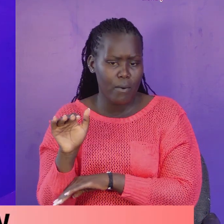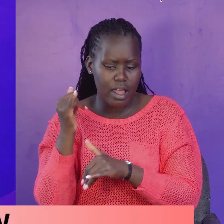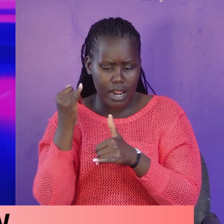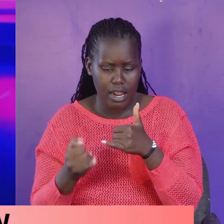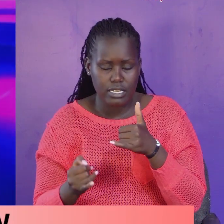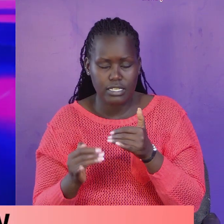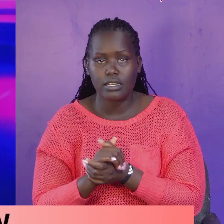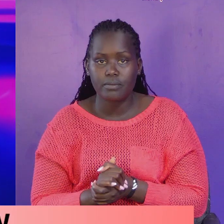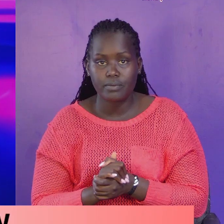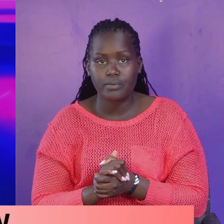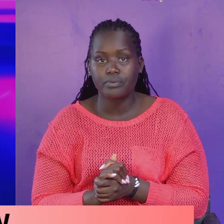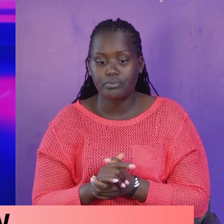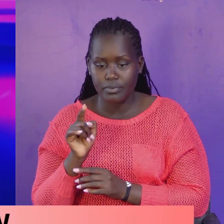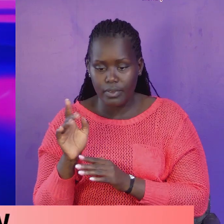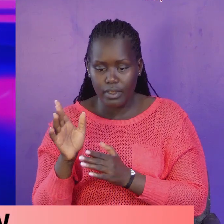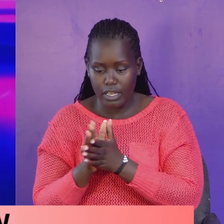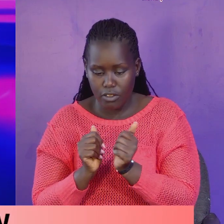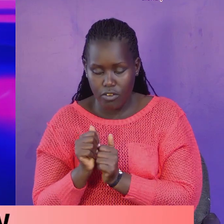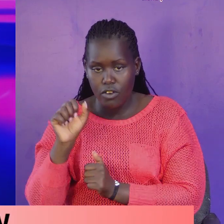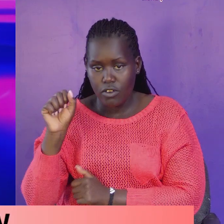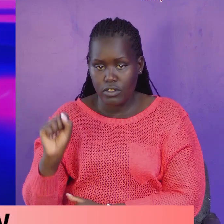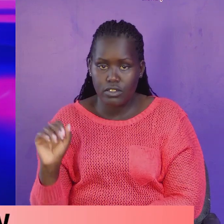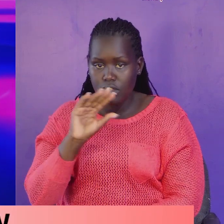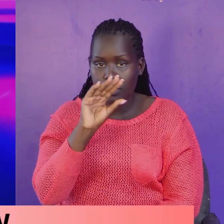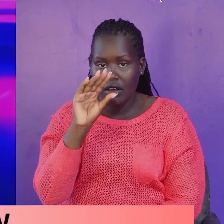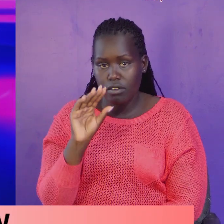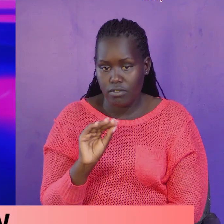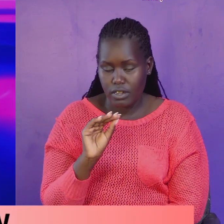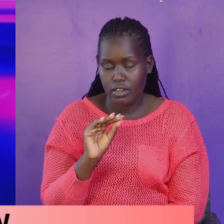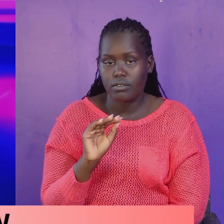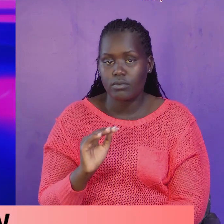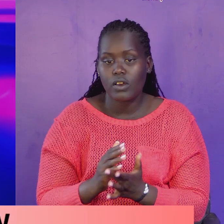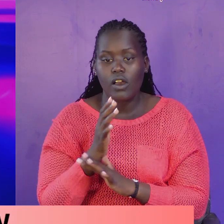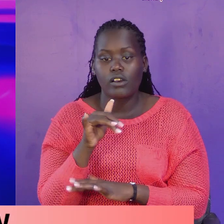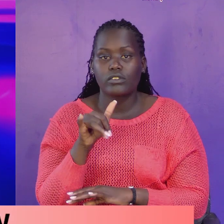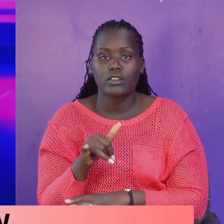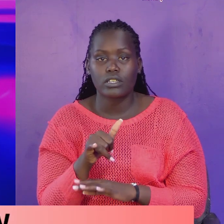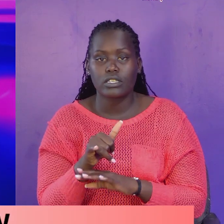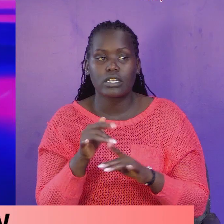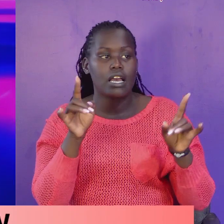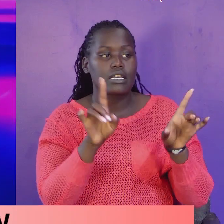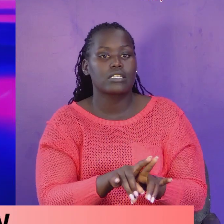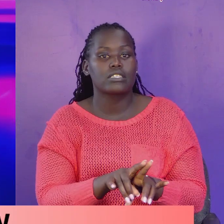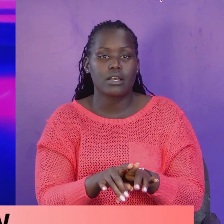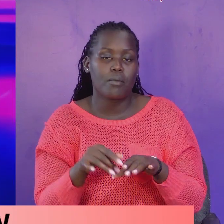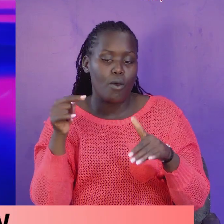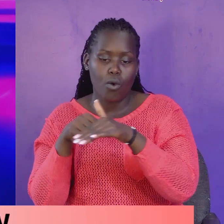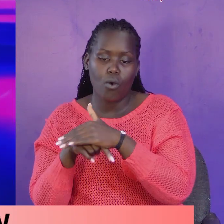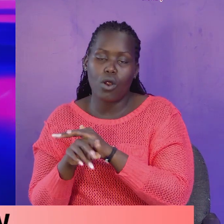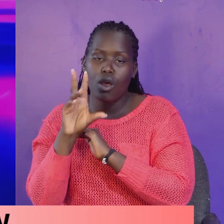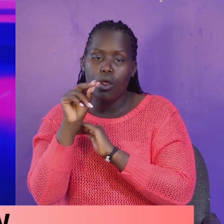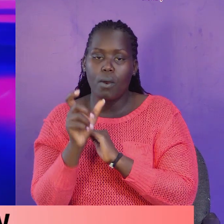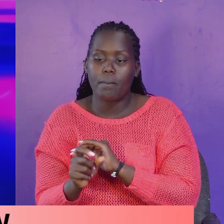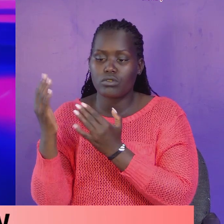Zimbabwe, I think waliharibia South Africa mahesabu after that draw. Yeah. No one expected, but